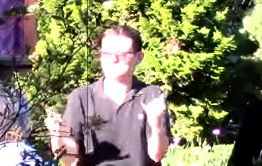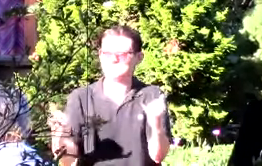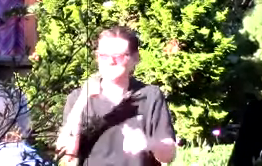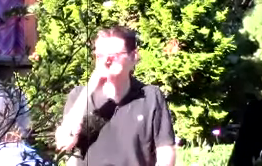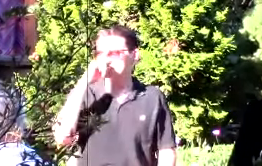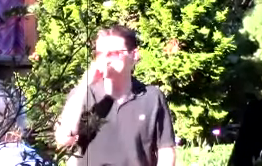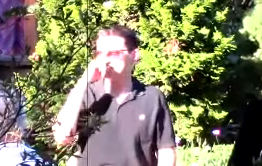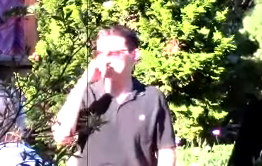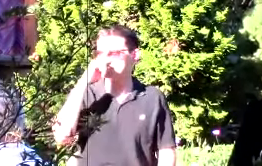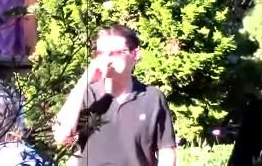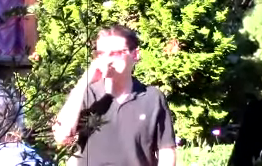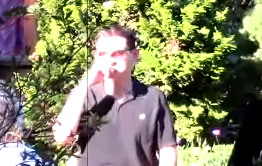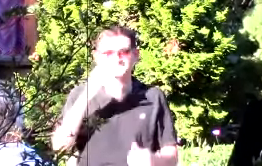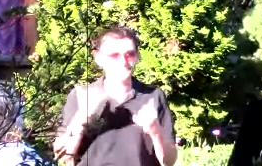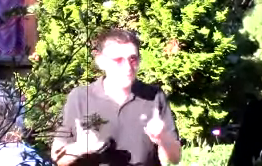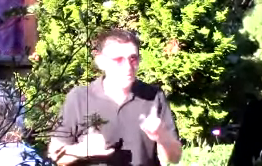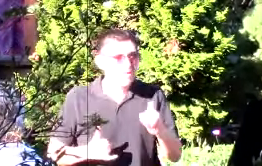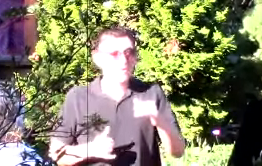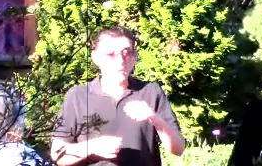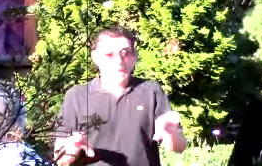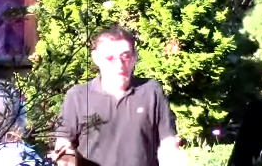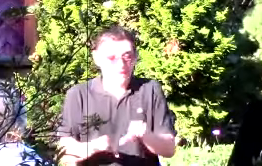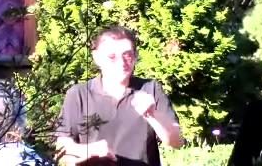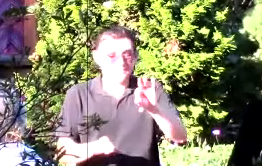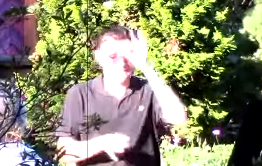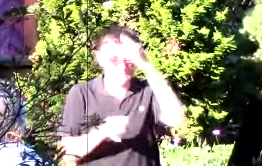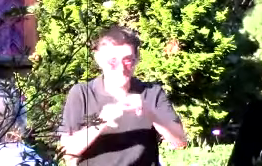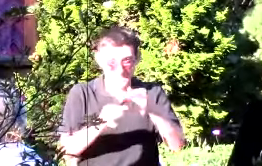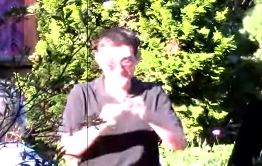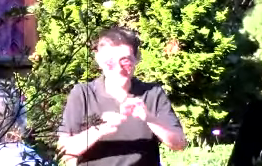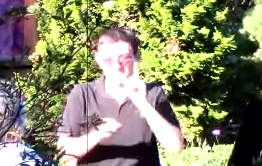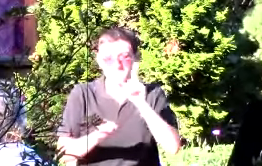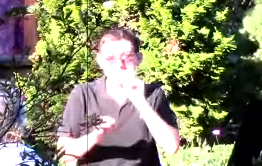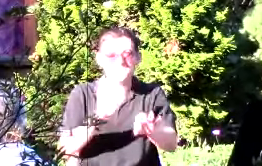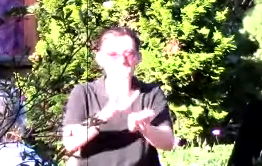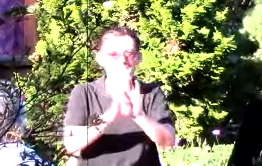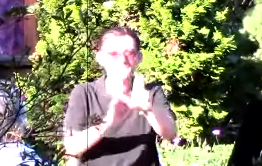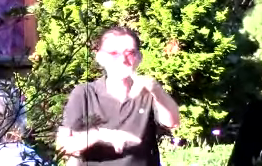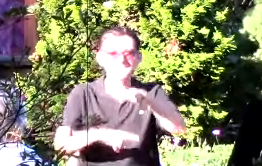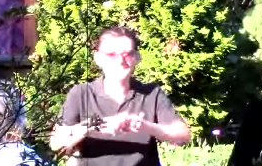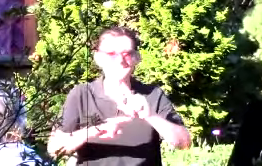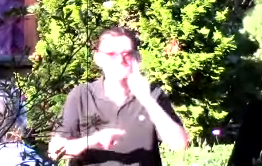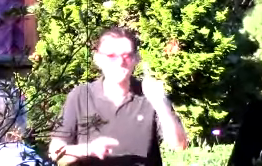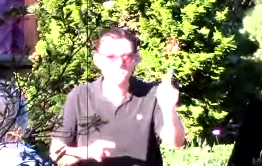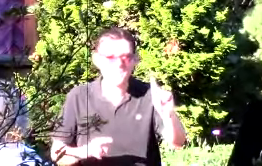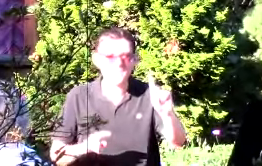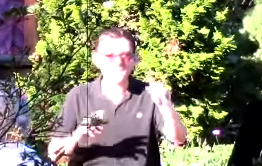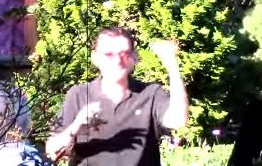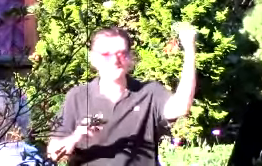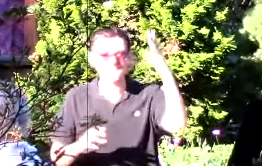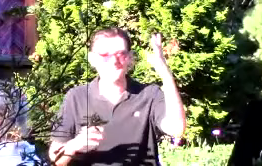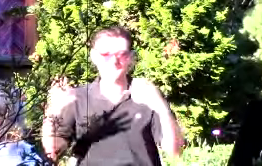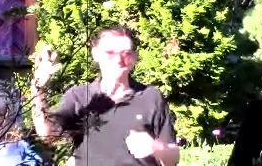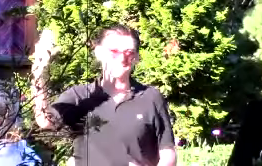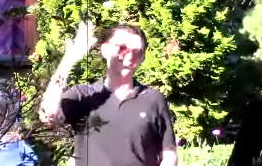faith in and of itself just to choose your seat tonight, strategically to know where the sun might set, right?